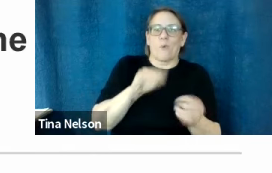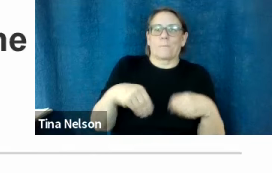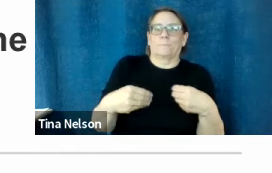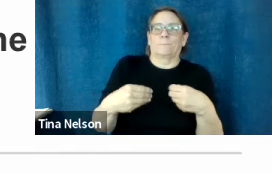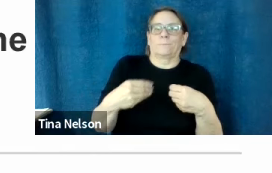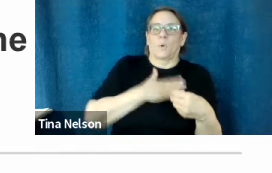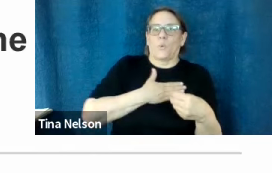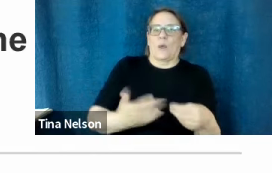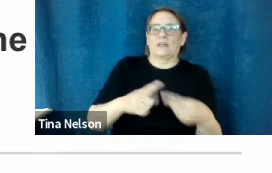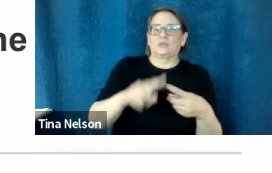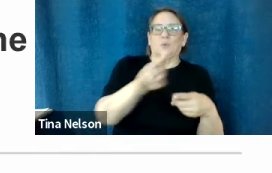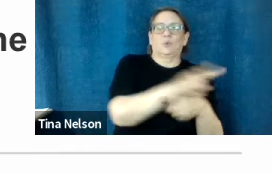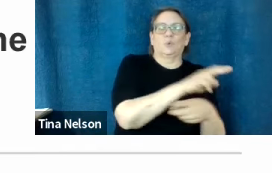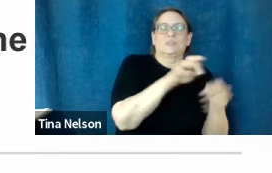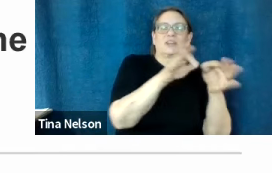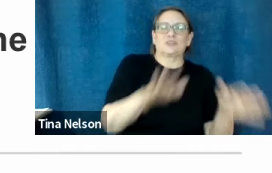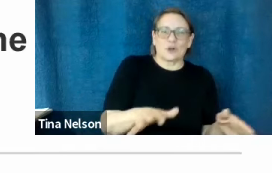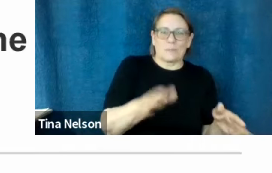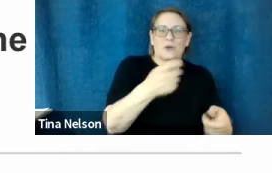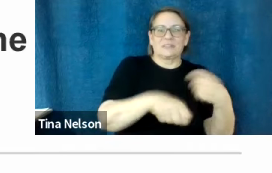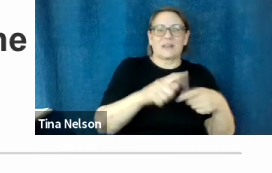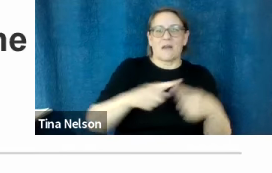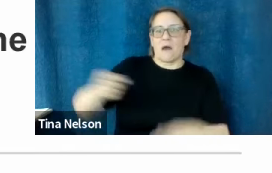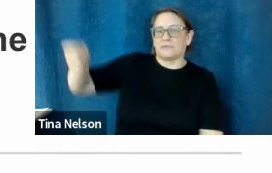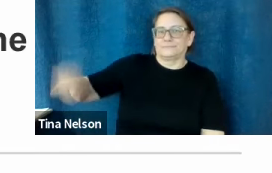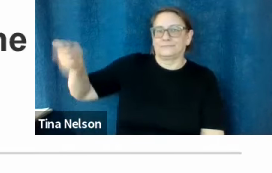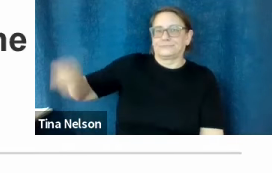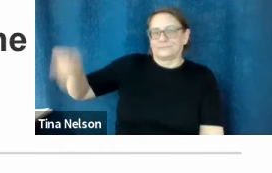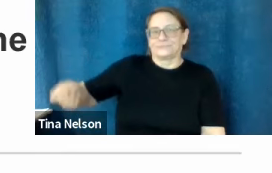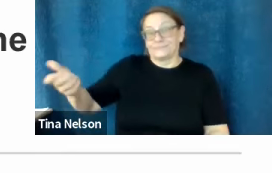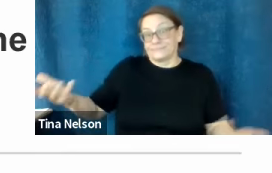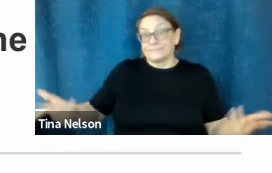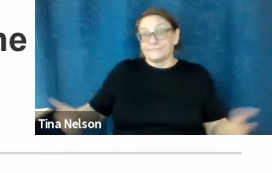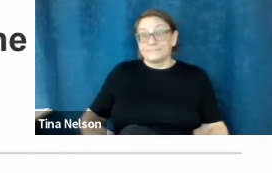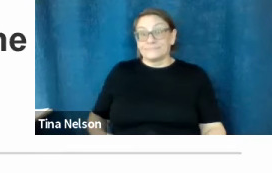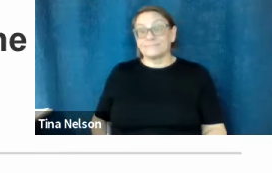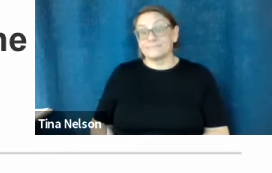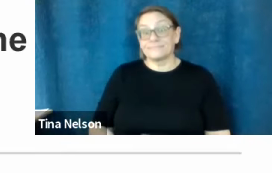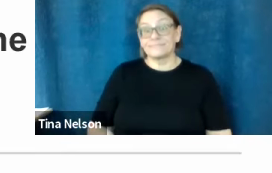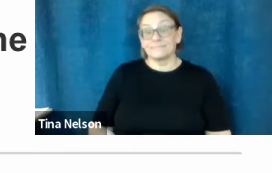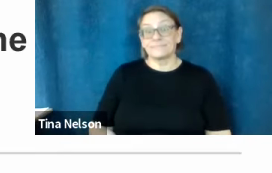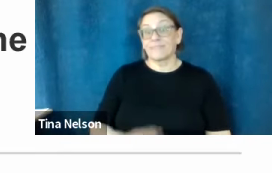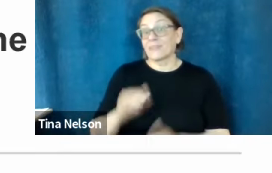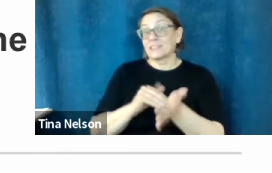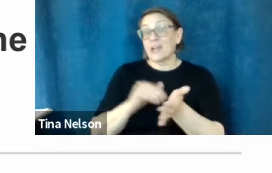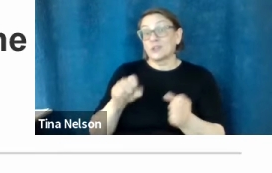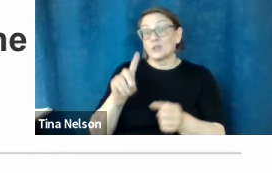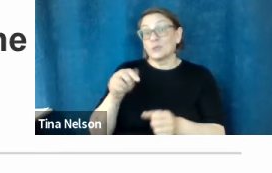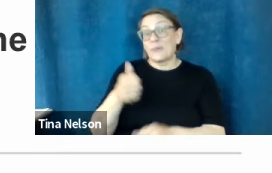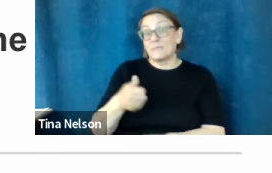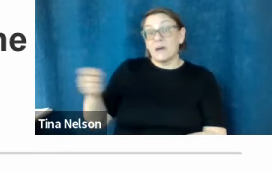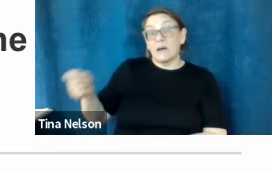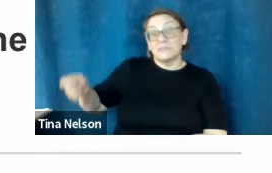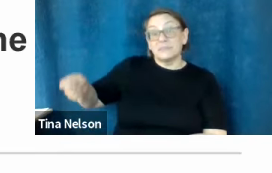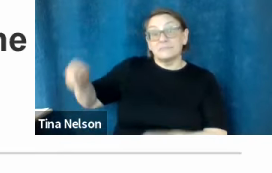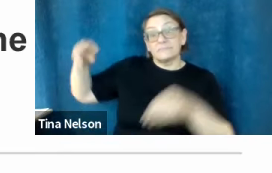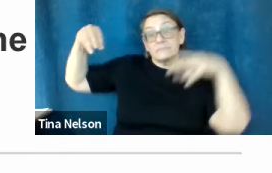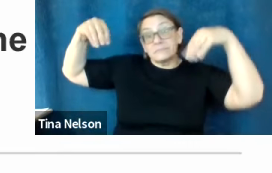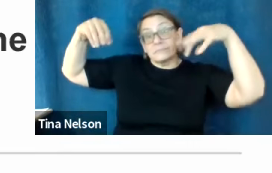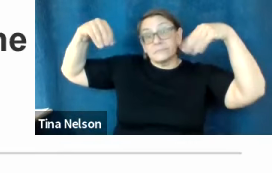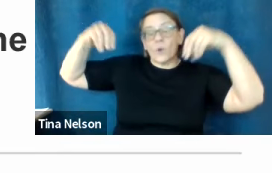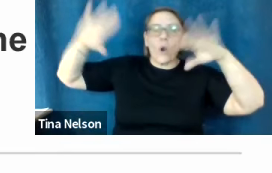utilize the other human subject in the room to, to do what they could easily do themselves by, you know,